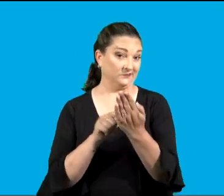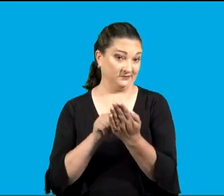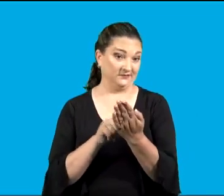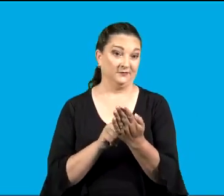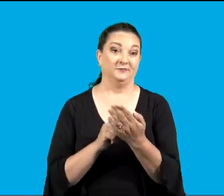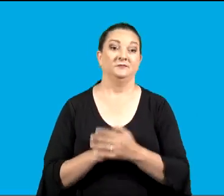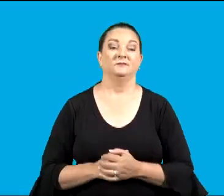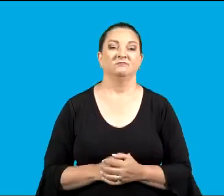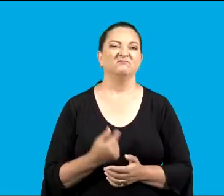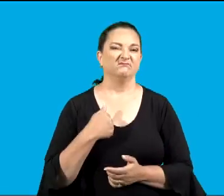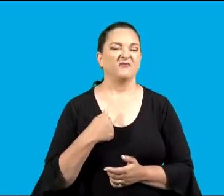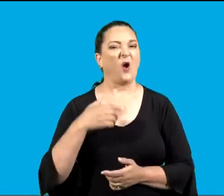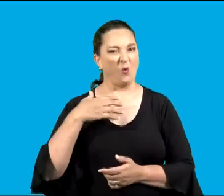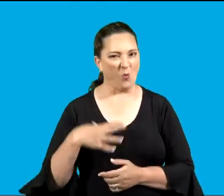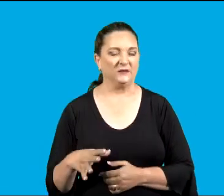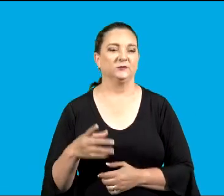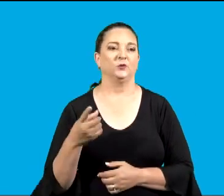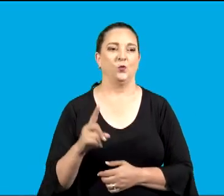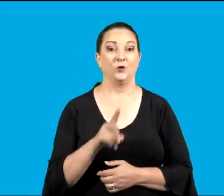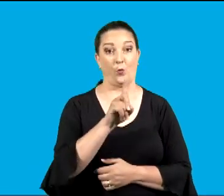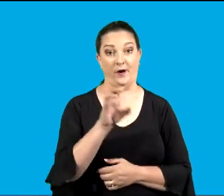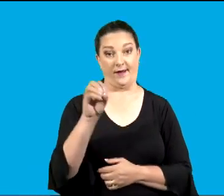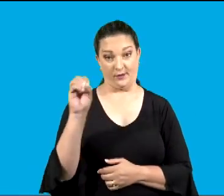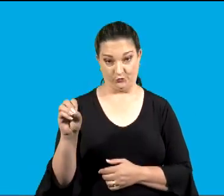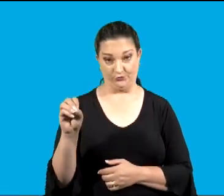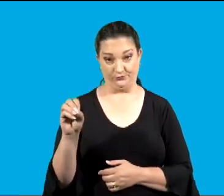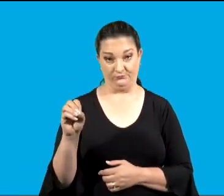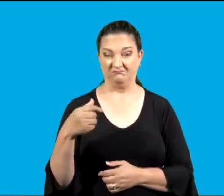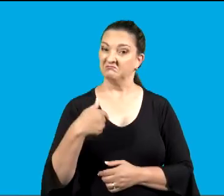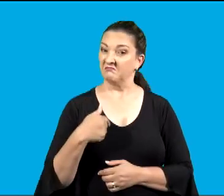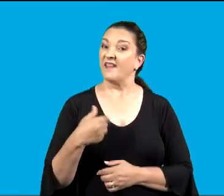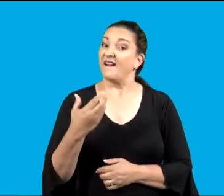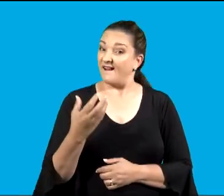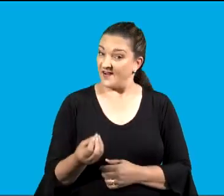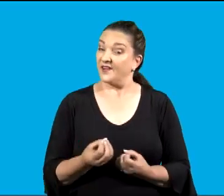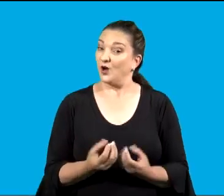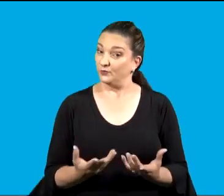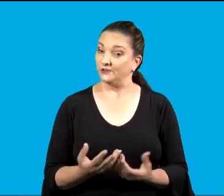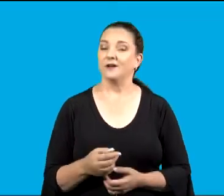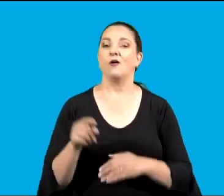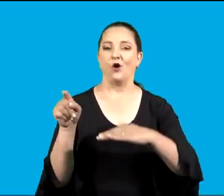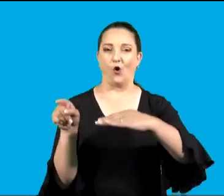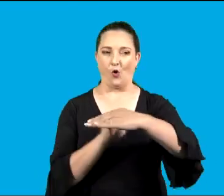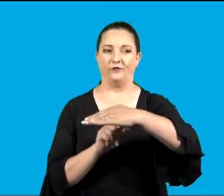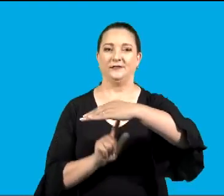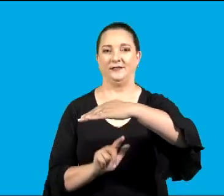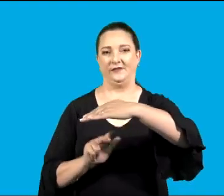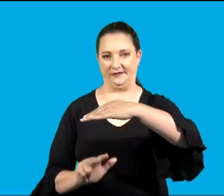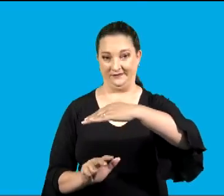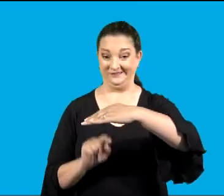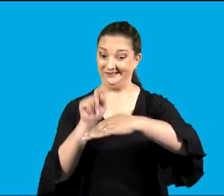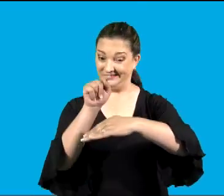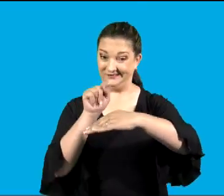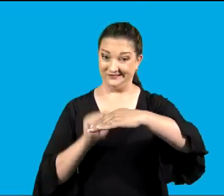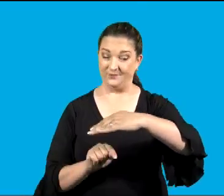say over here, what I want is 100 and what I have is 78.